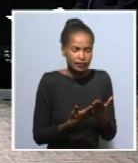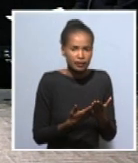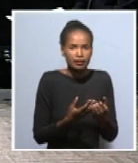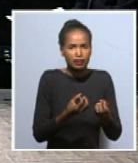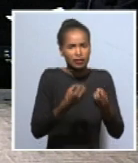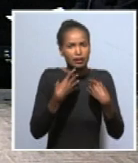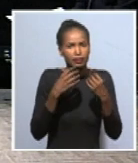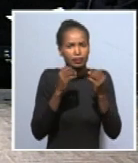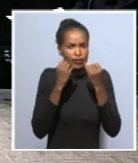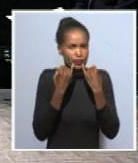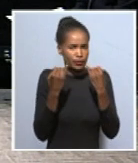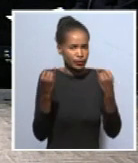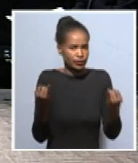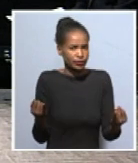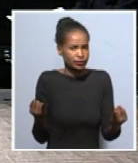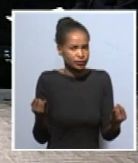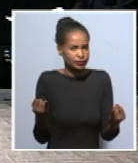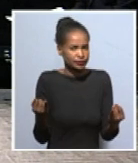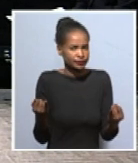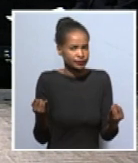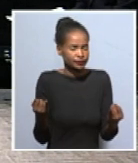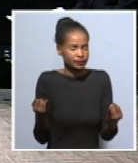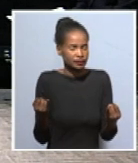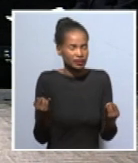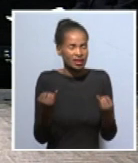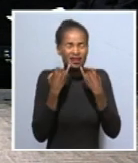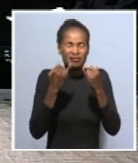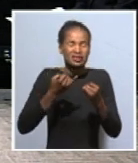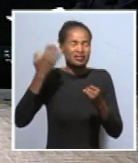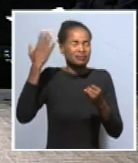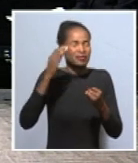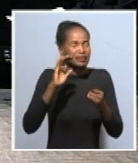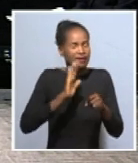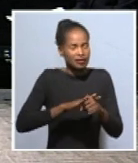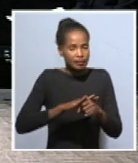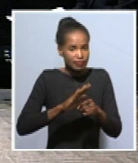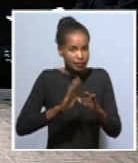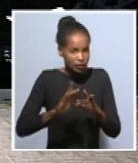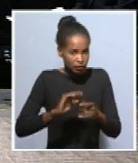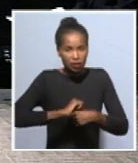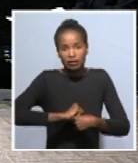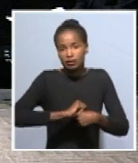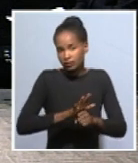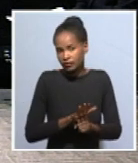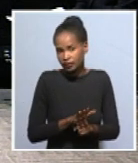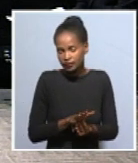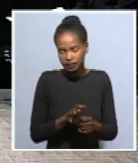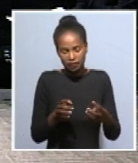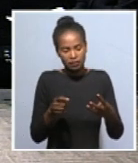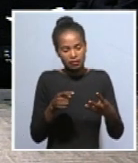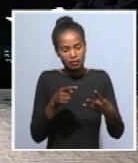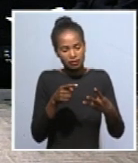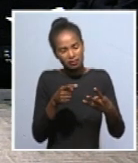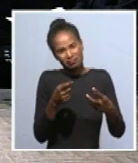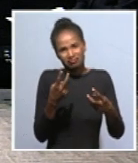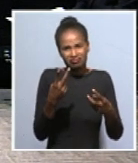us in terms of how COVID has affected us. So I only have got some 2-3 questions here,